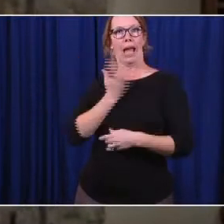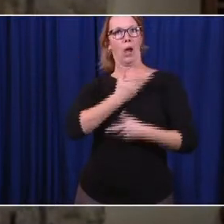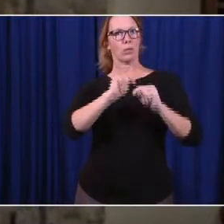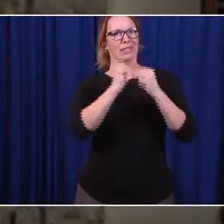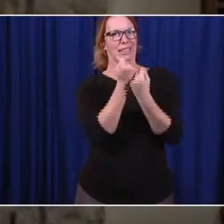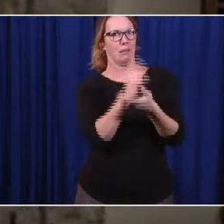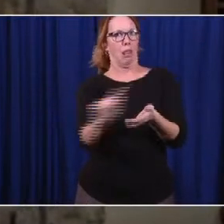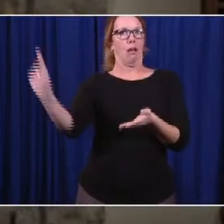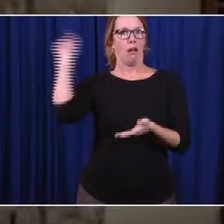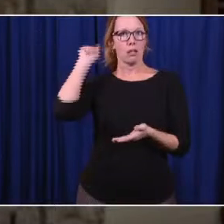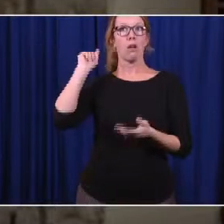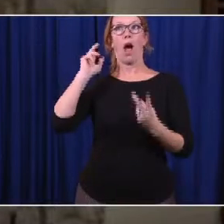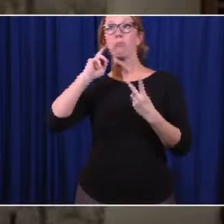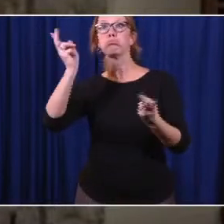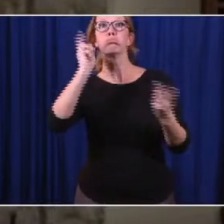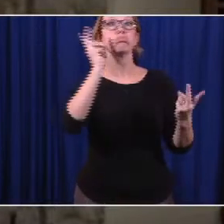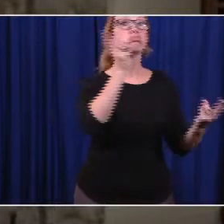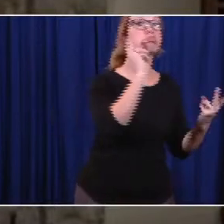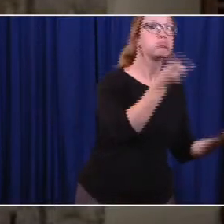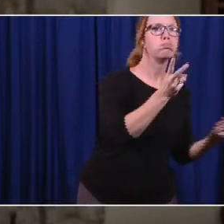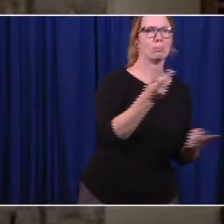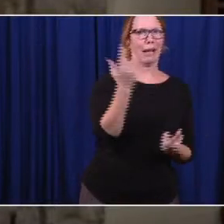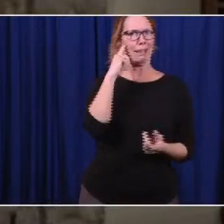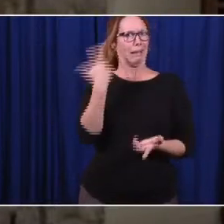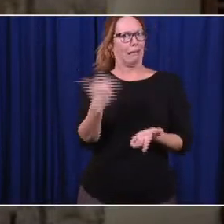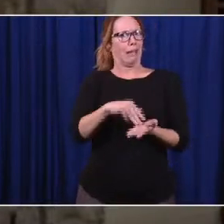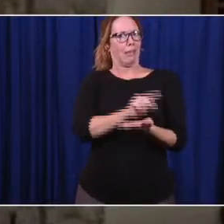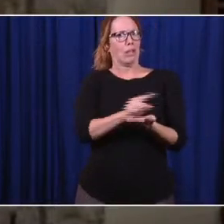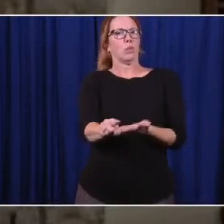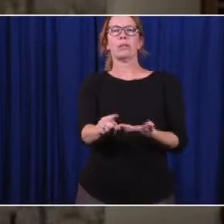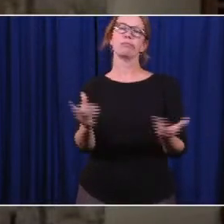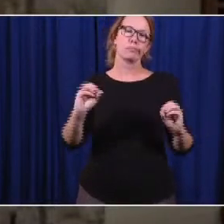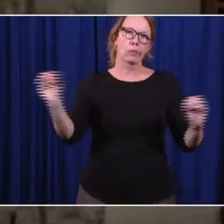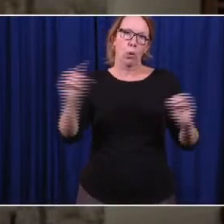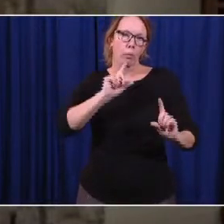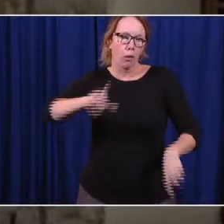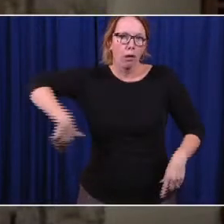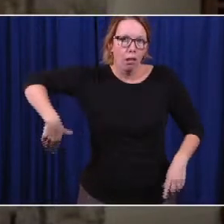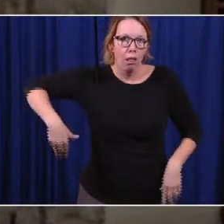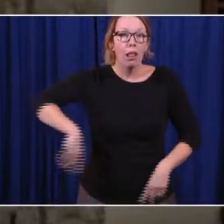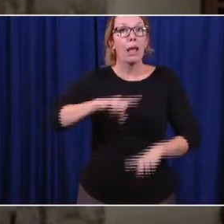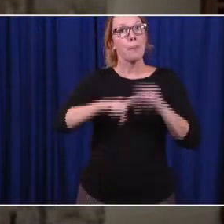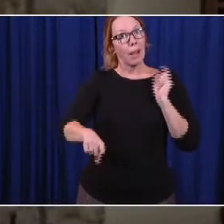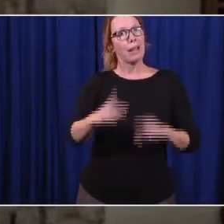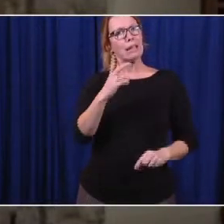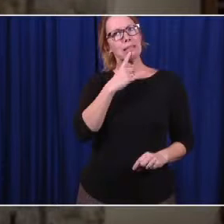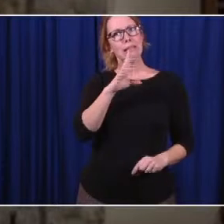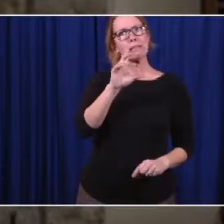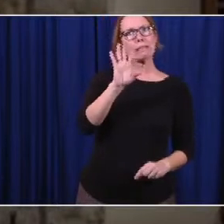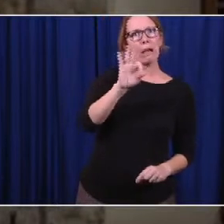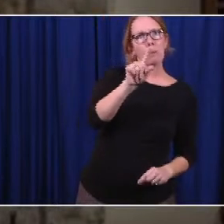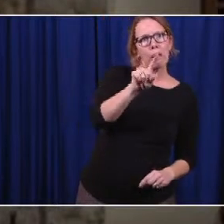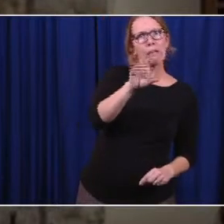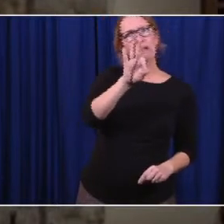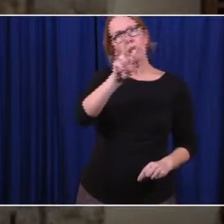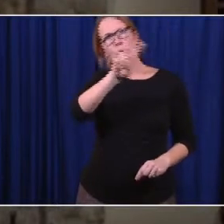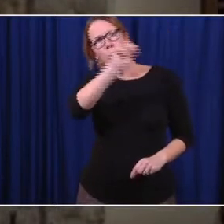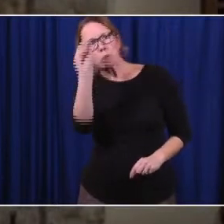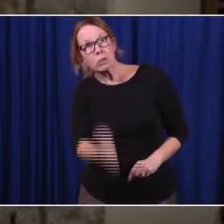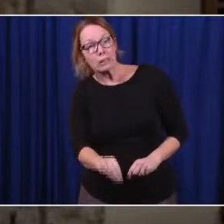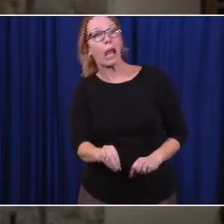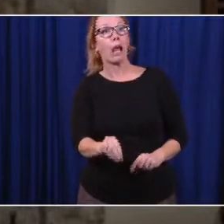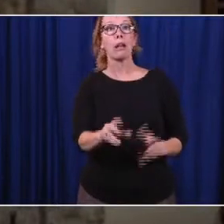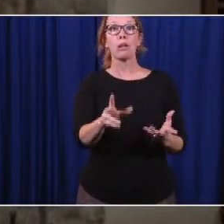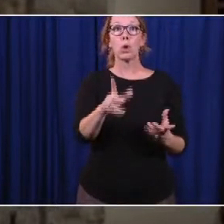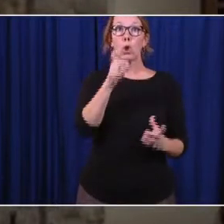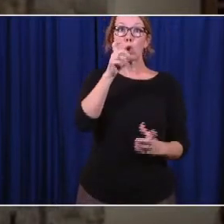week. They're out again this week. I don't have the report this week, of course, but last week they were saying 91 to 92% of the people in retail